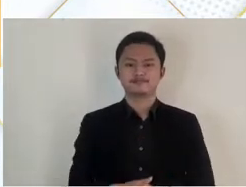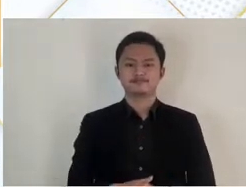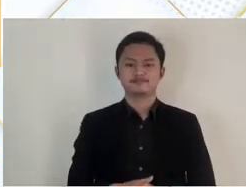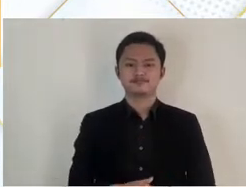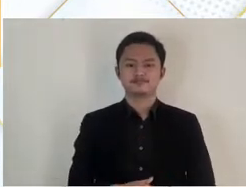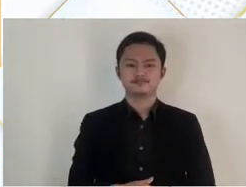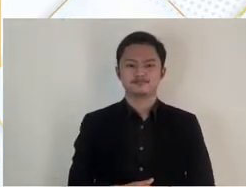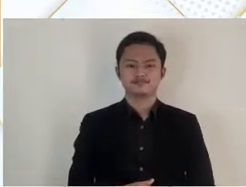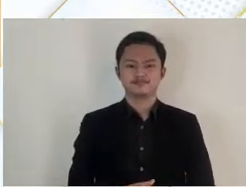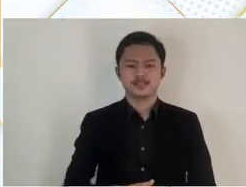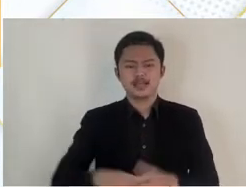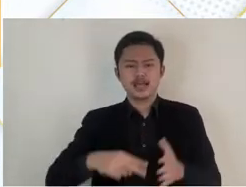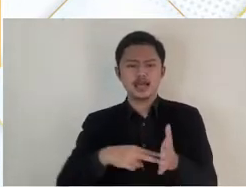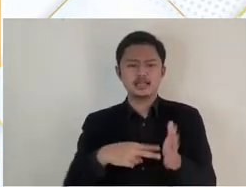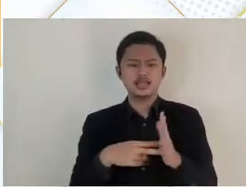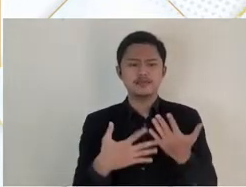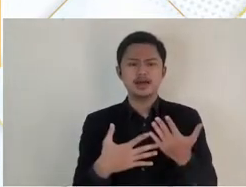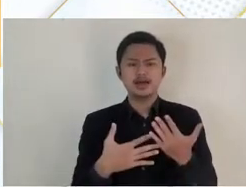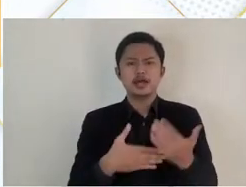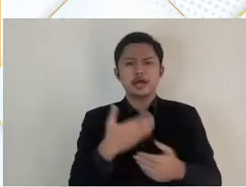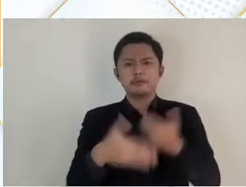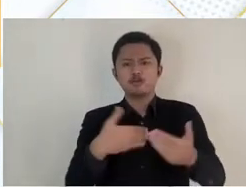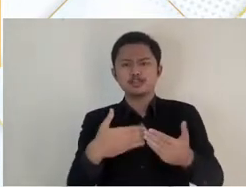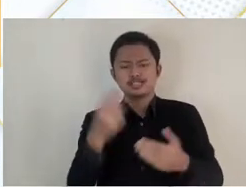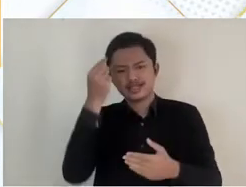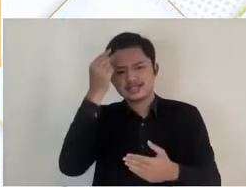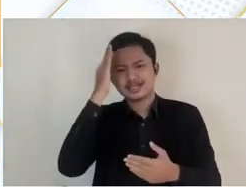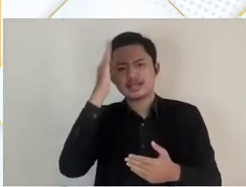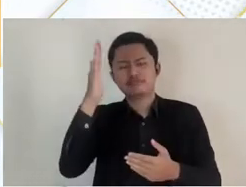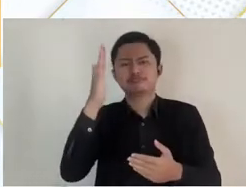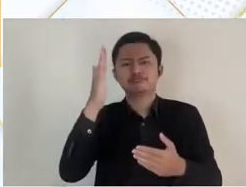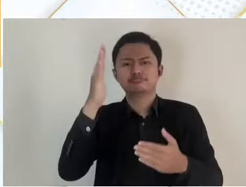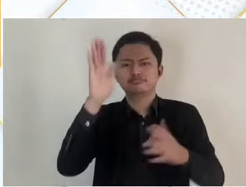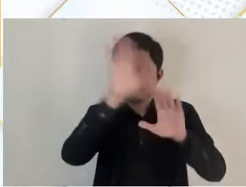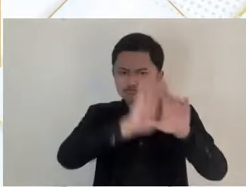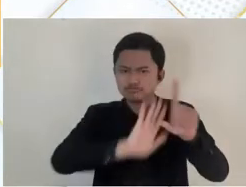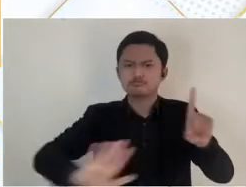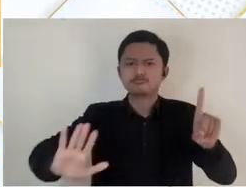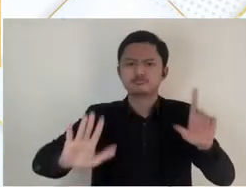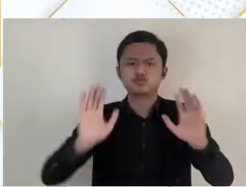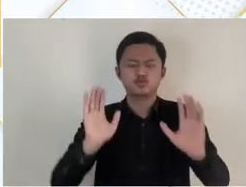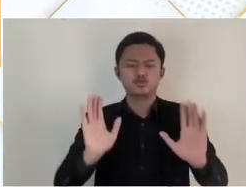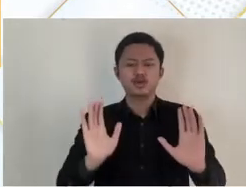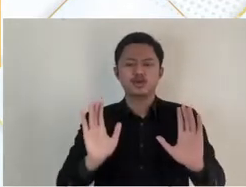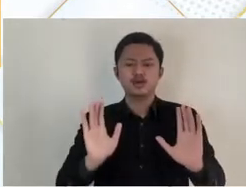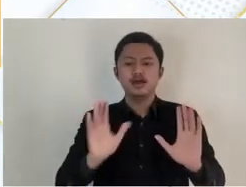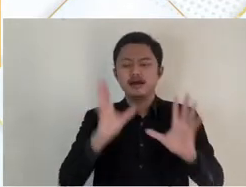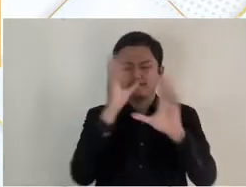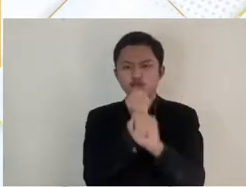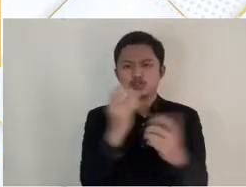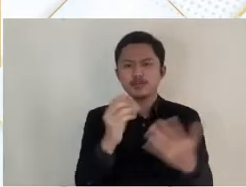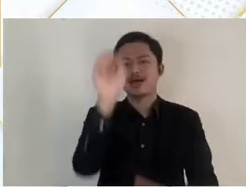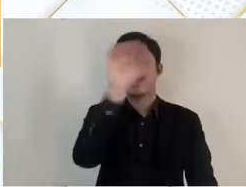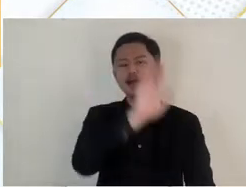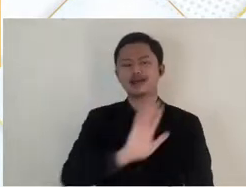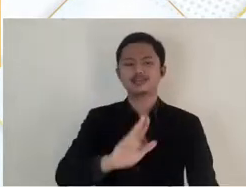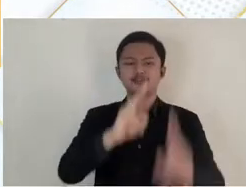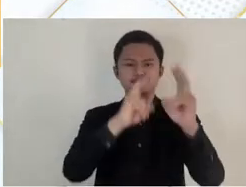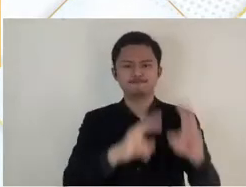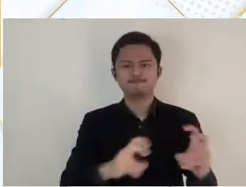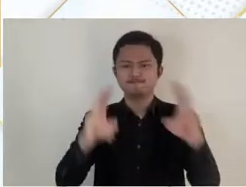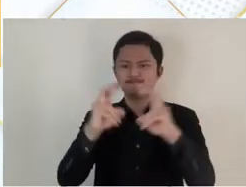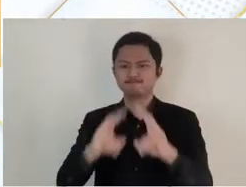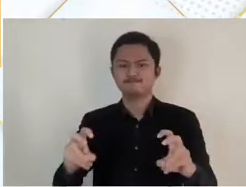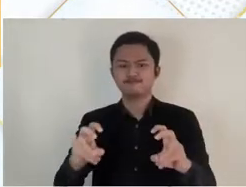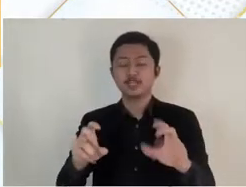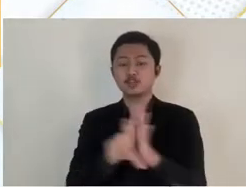So this is a footprint that is being utilized within ASEAN and also through the greater region, through the ASEAN Regional